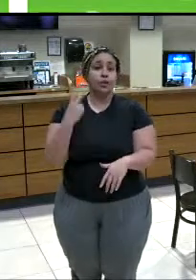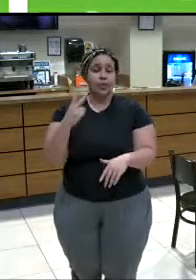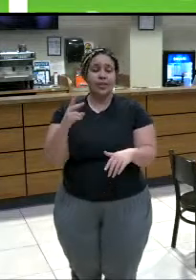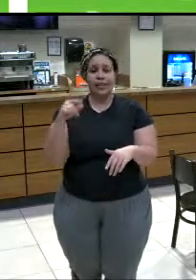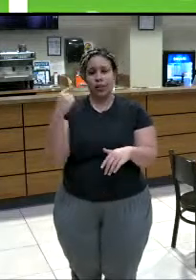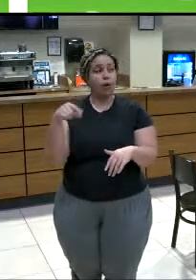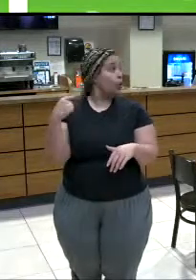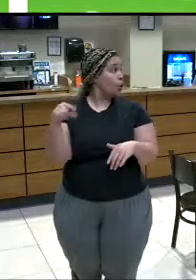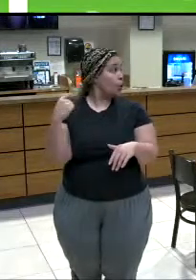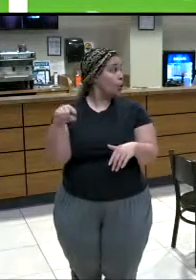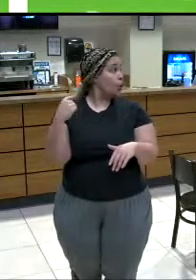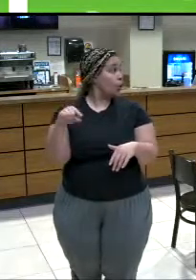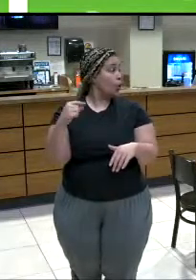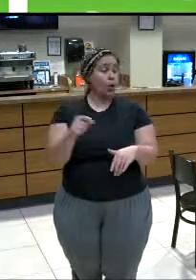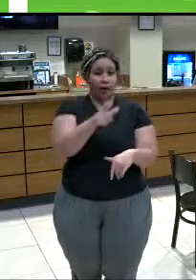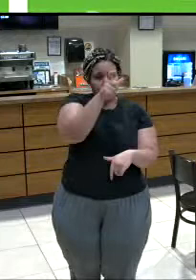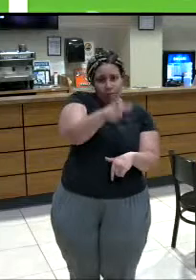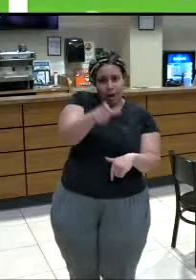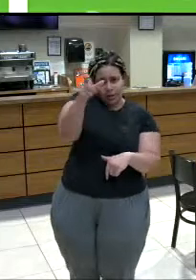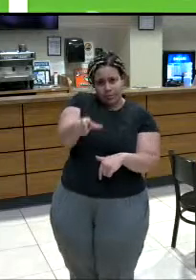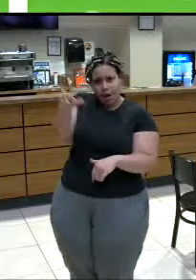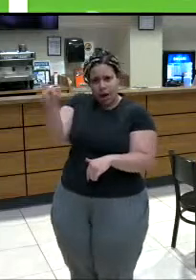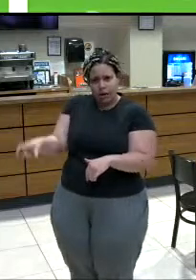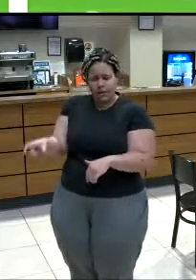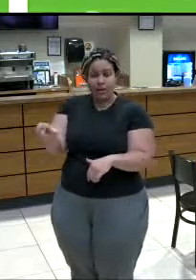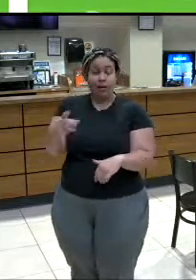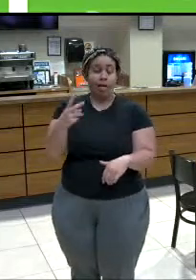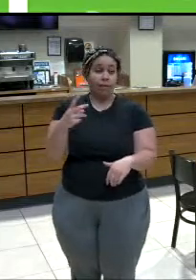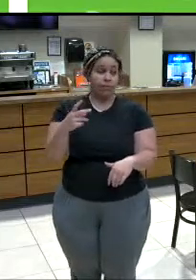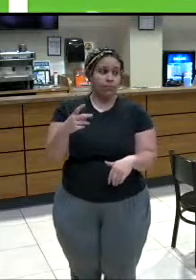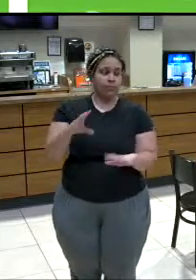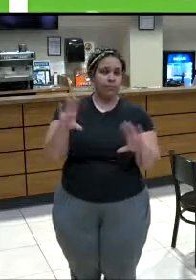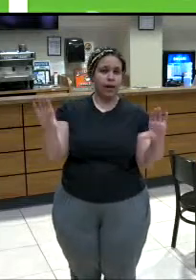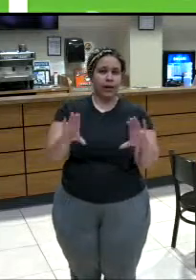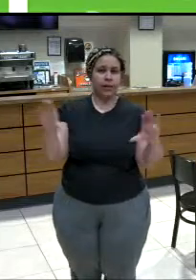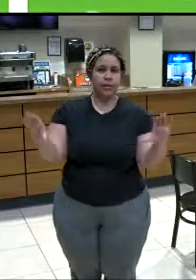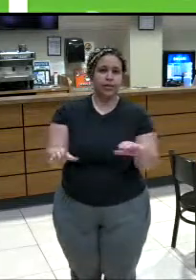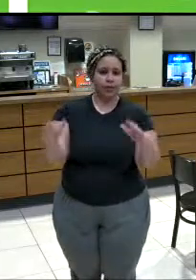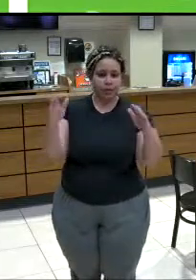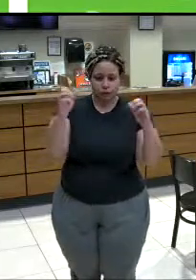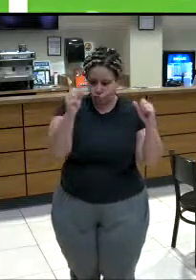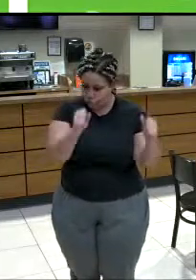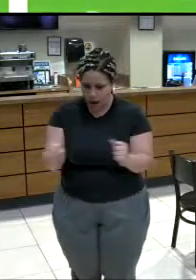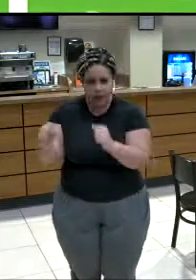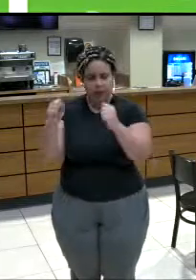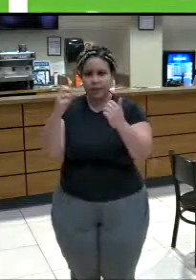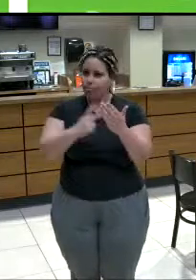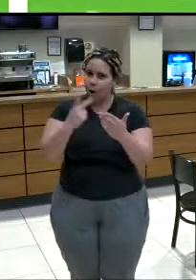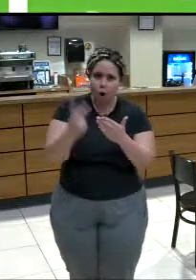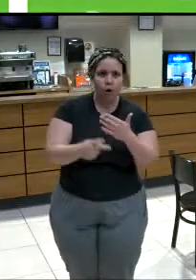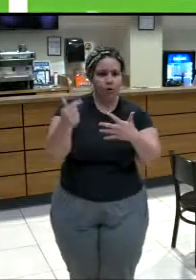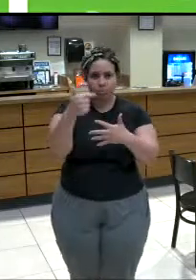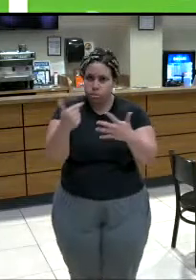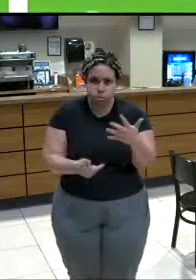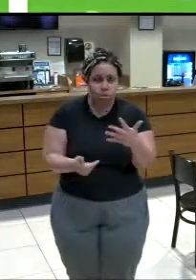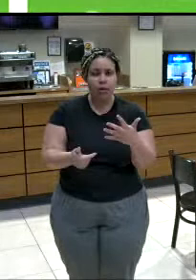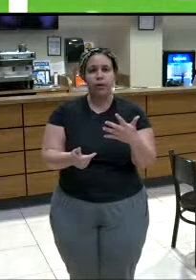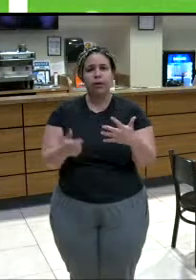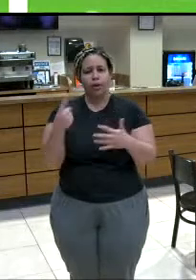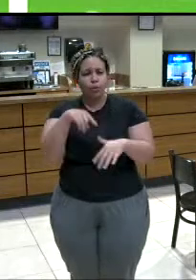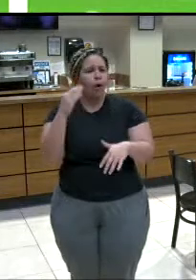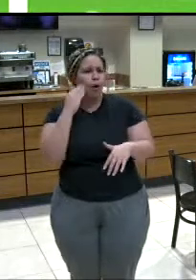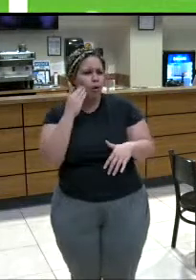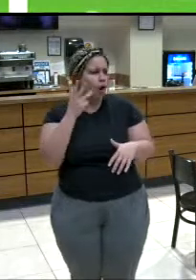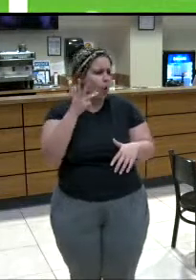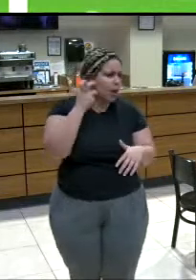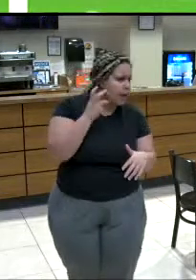are activities and strategies and programs and projects. And oftentimes that's what you all know about or hear